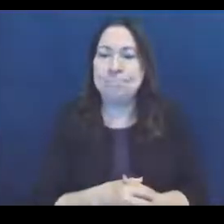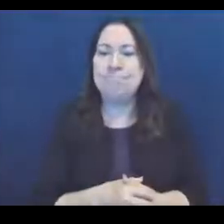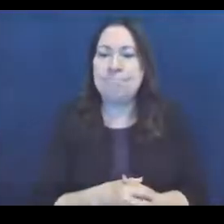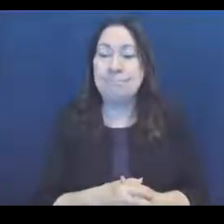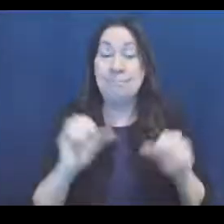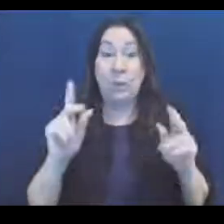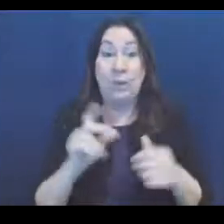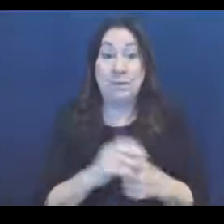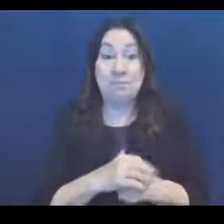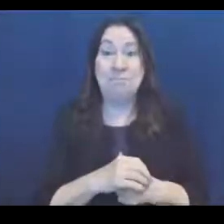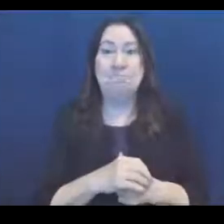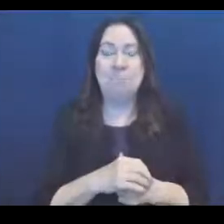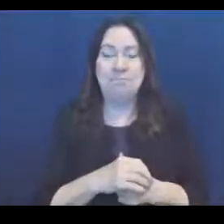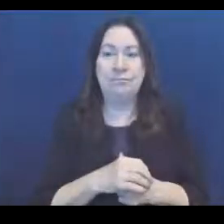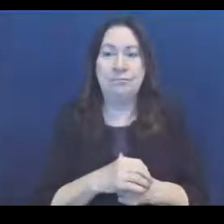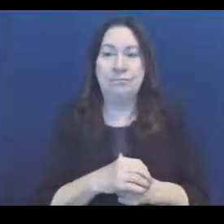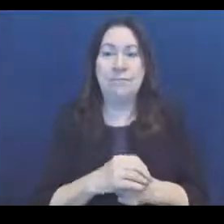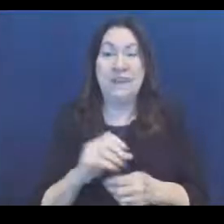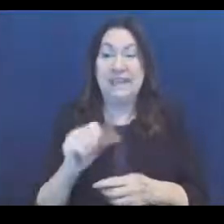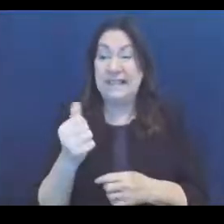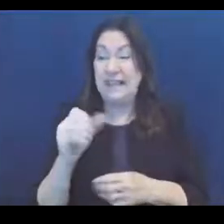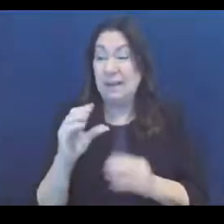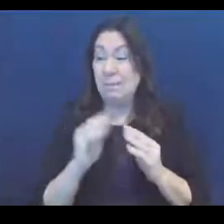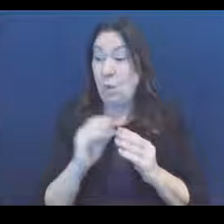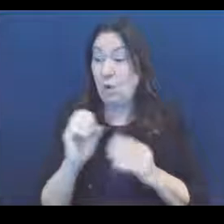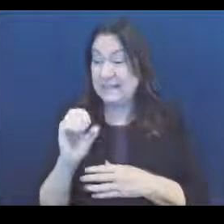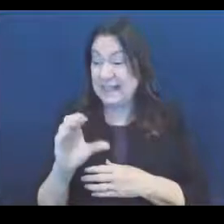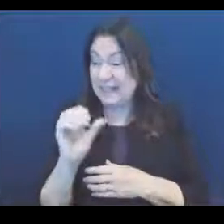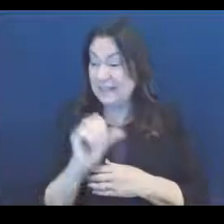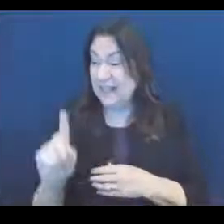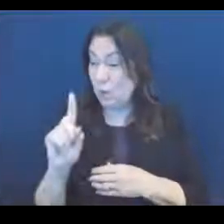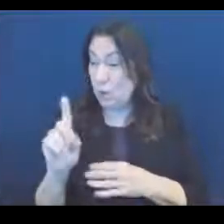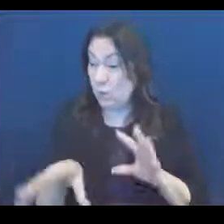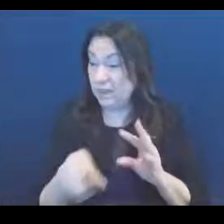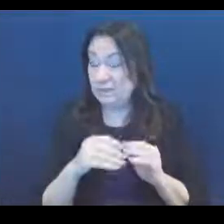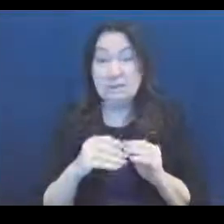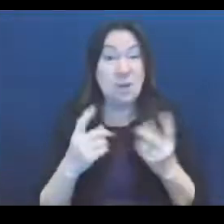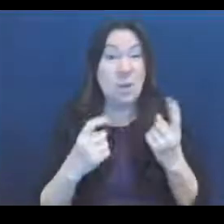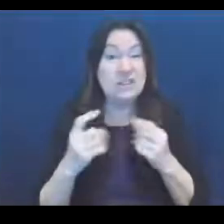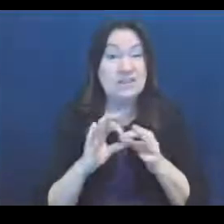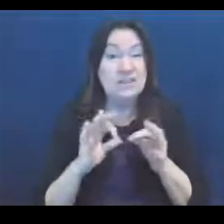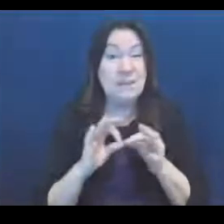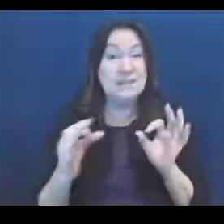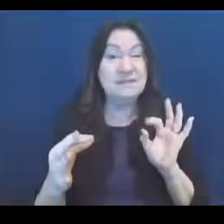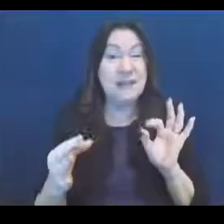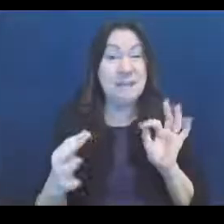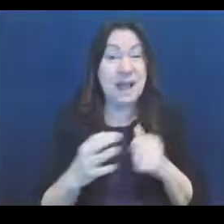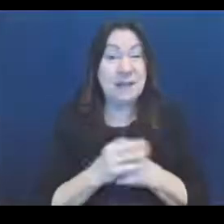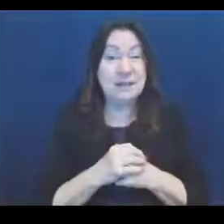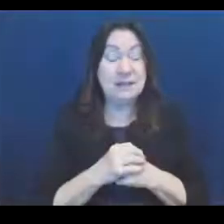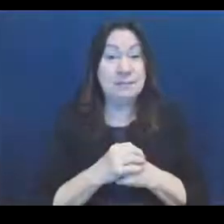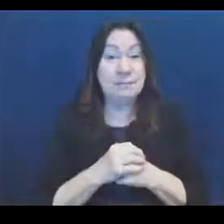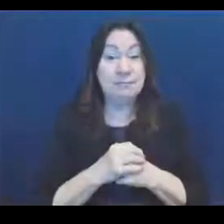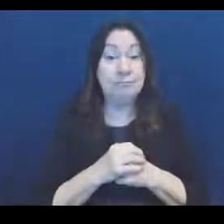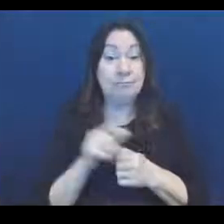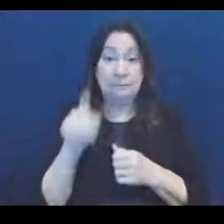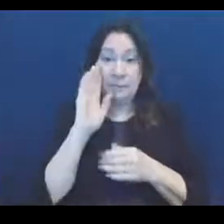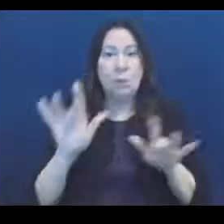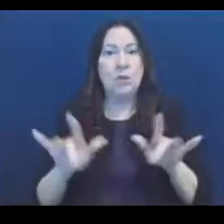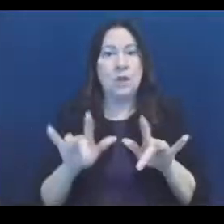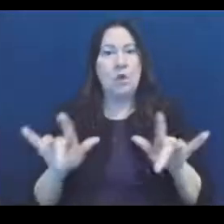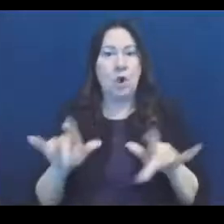Okay. We'll give it 10 more seconds. Anybody with additional questions, comments, feedback? This will be